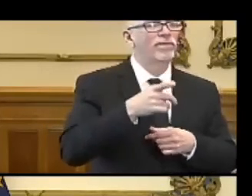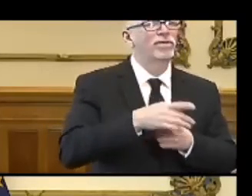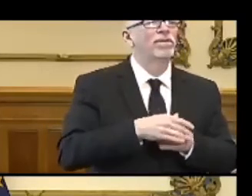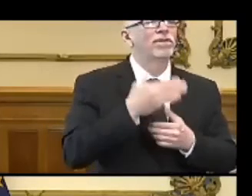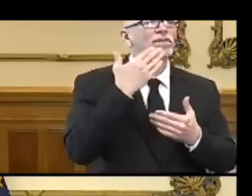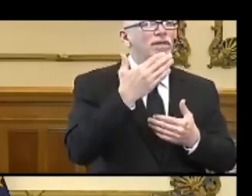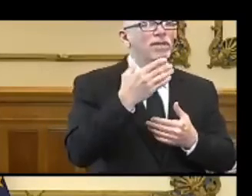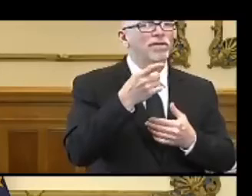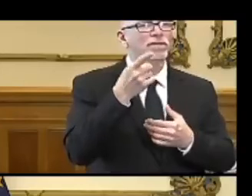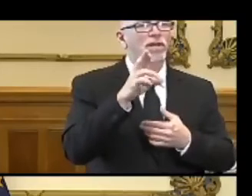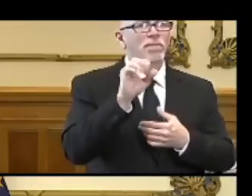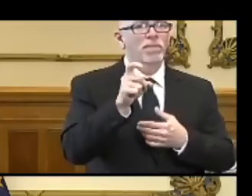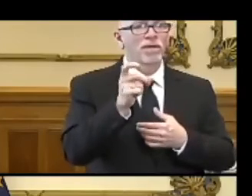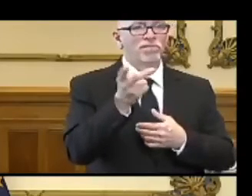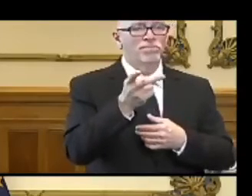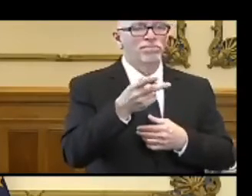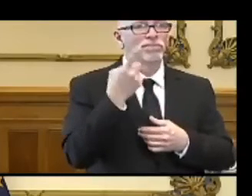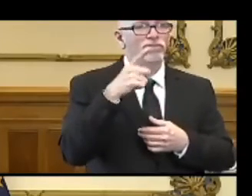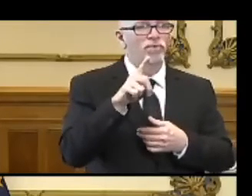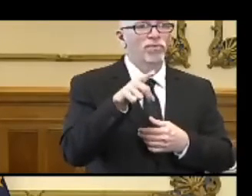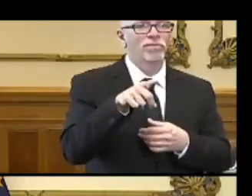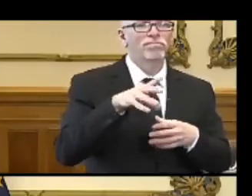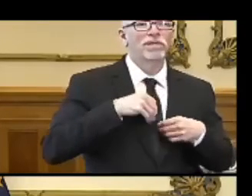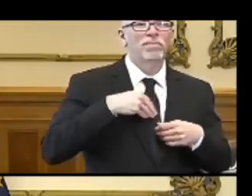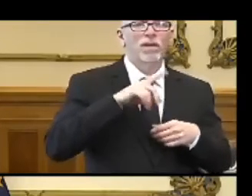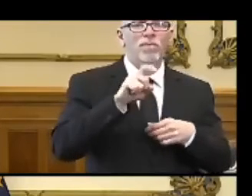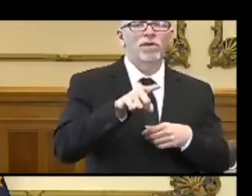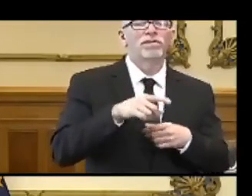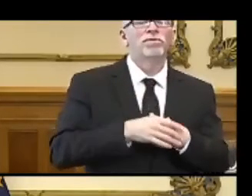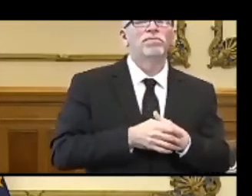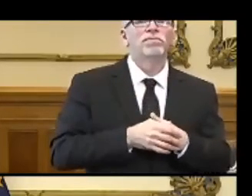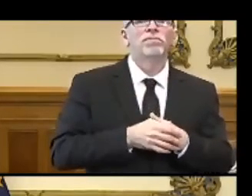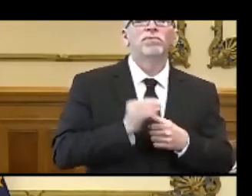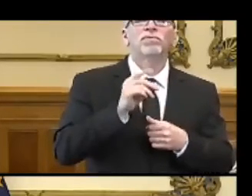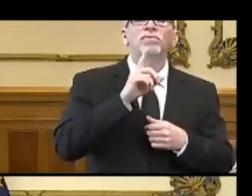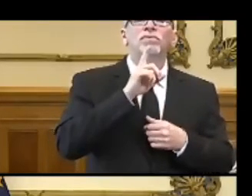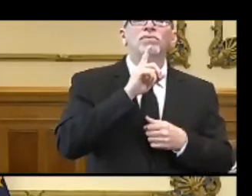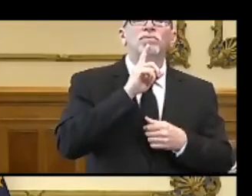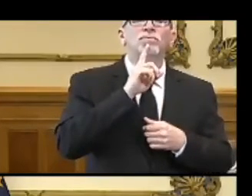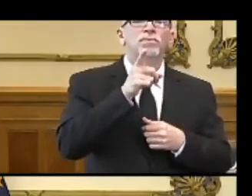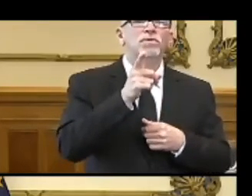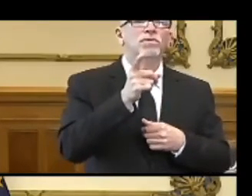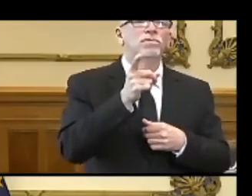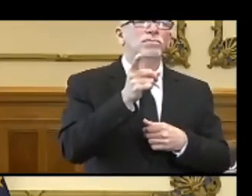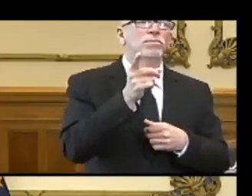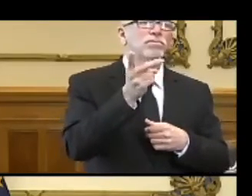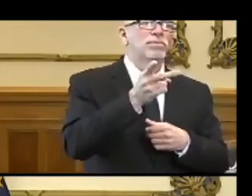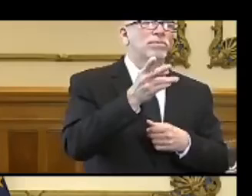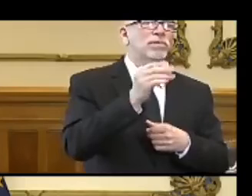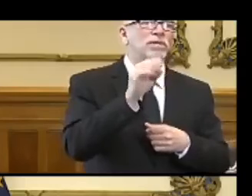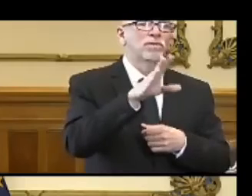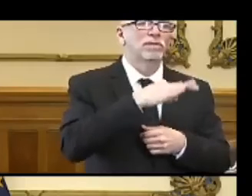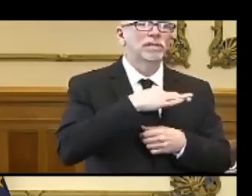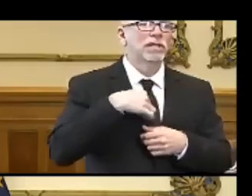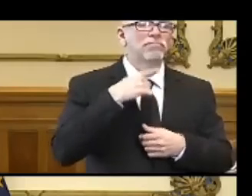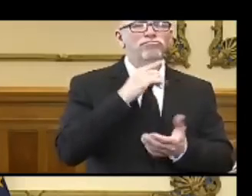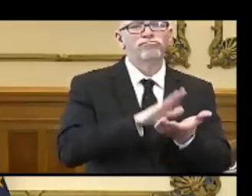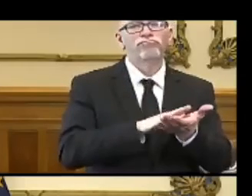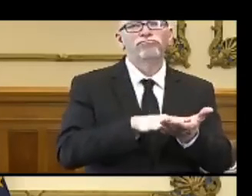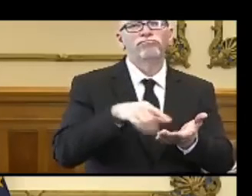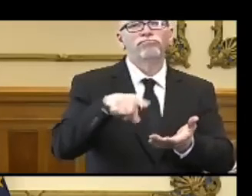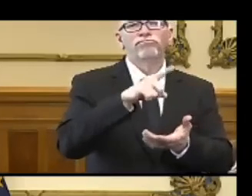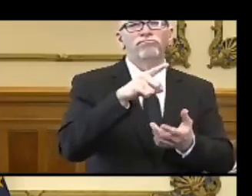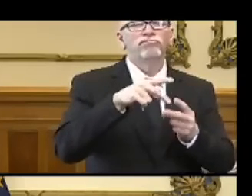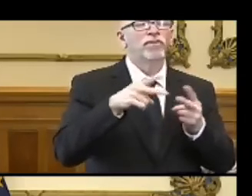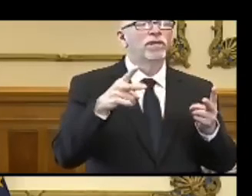thank you, Dr. Box, for taking my question. And really got to commend both of you and your staff for being out in